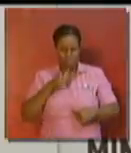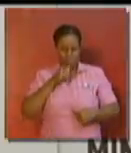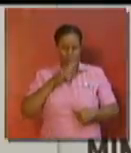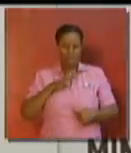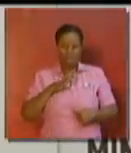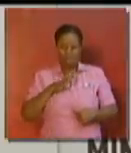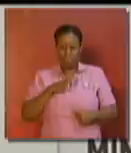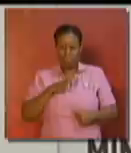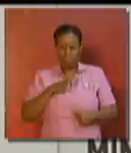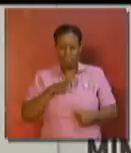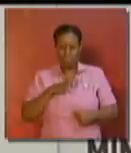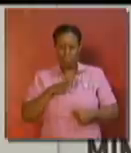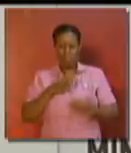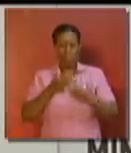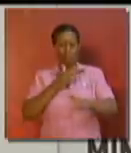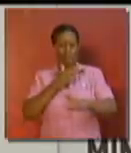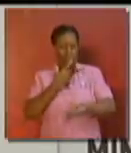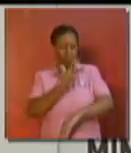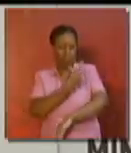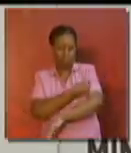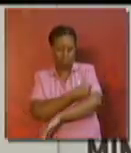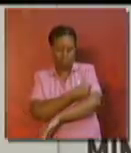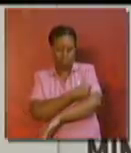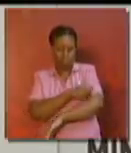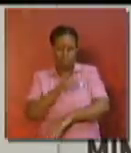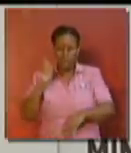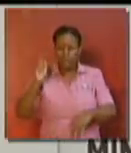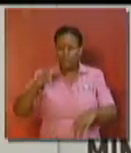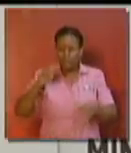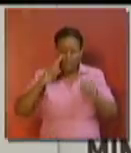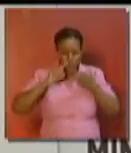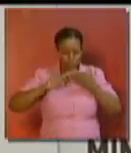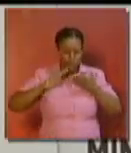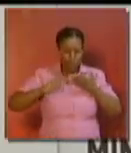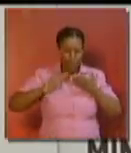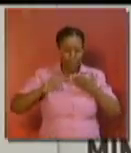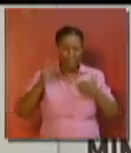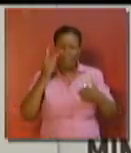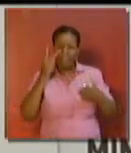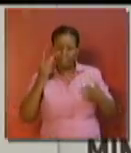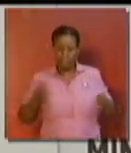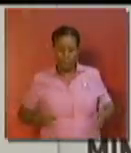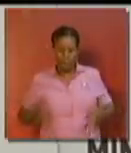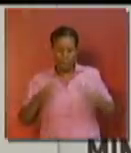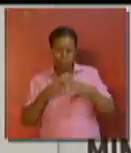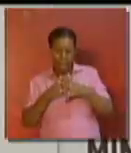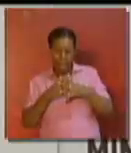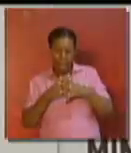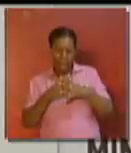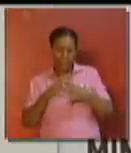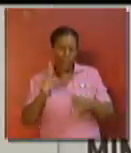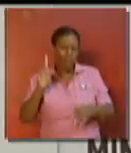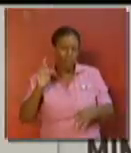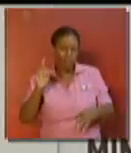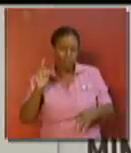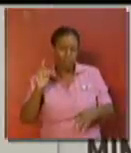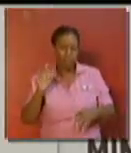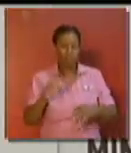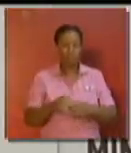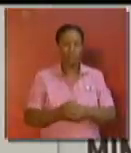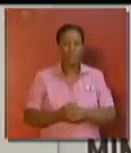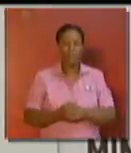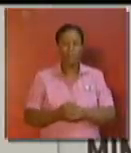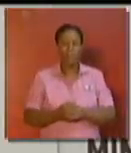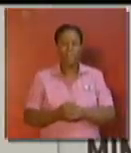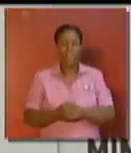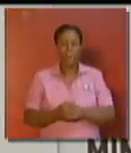the vaccine, I then found out that I was pregnant. Should I worry? So the first thing is, of course, do not worry.